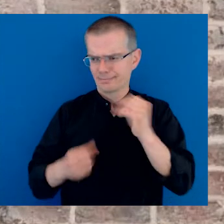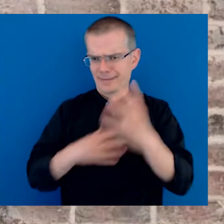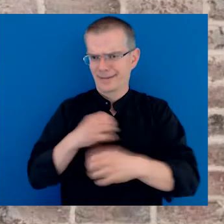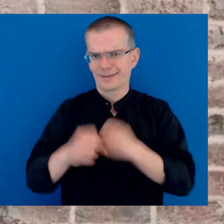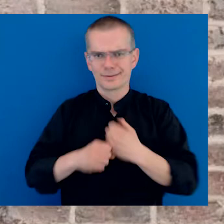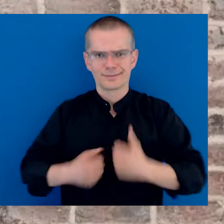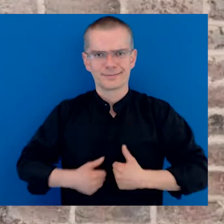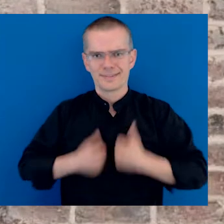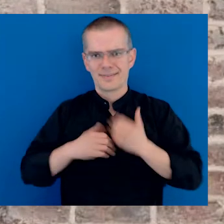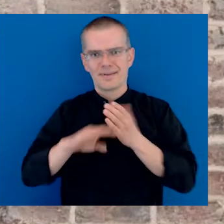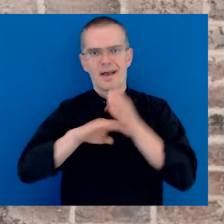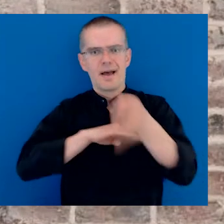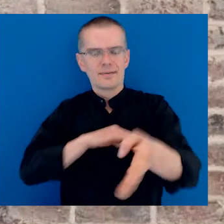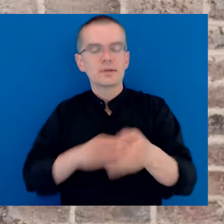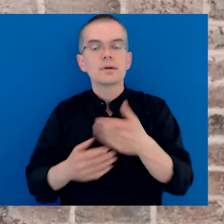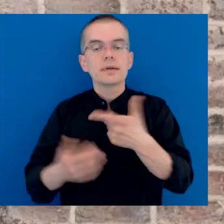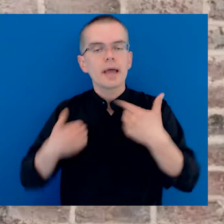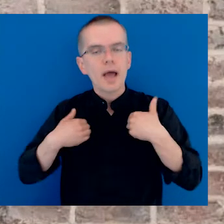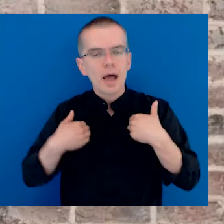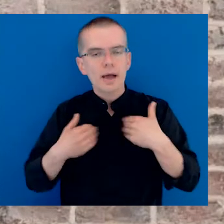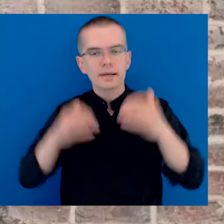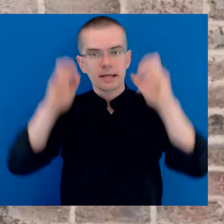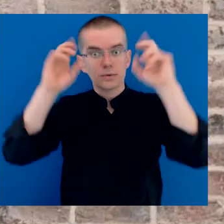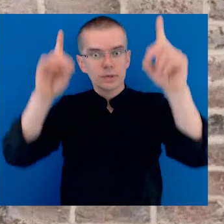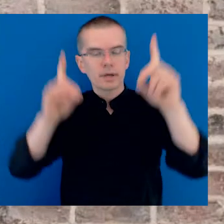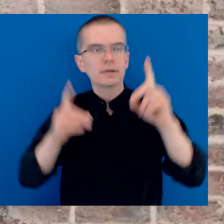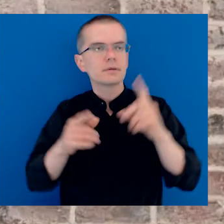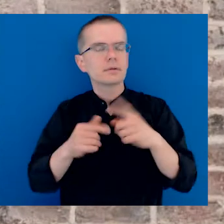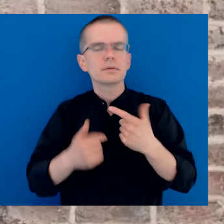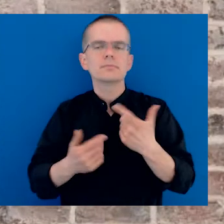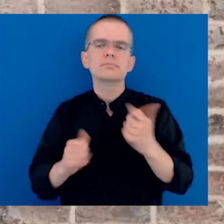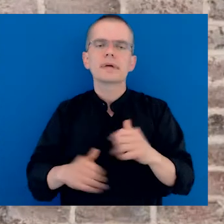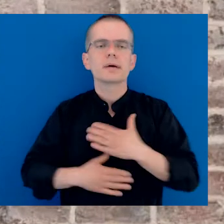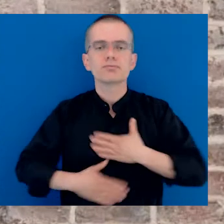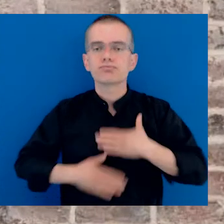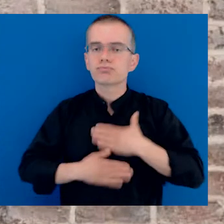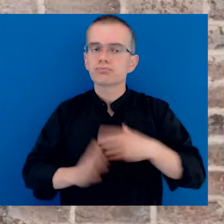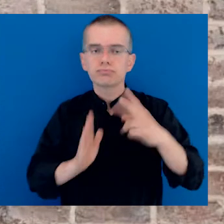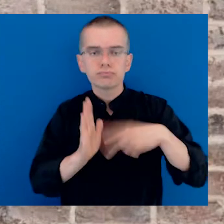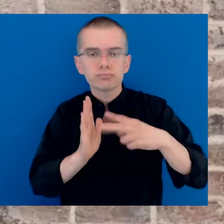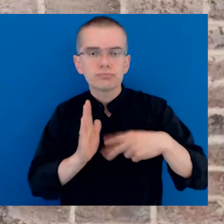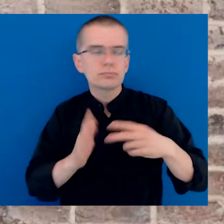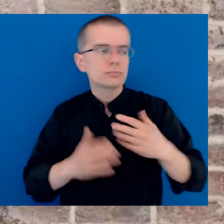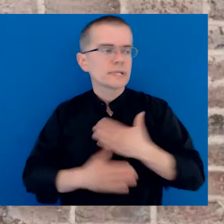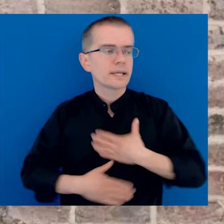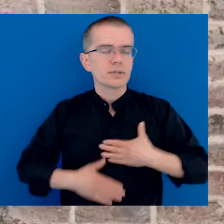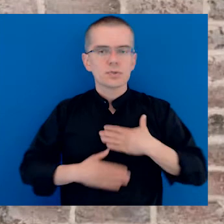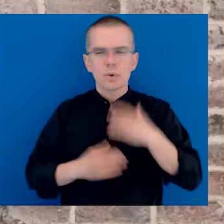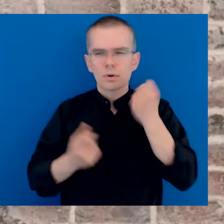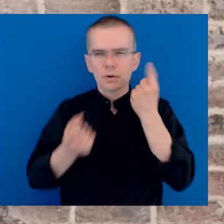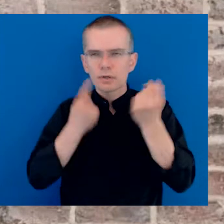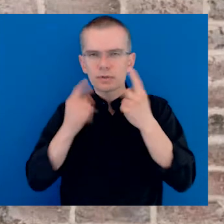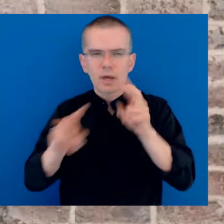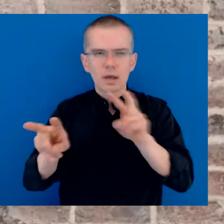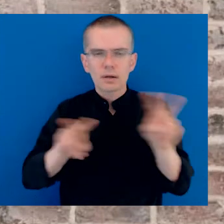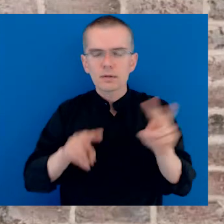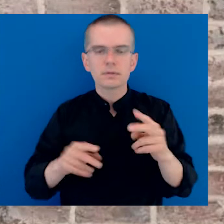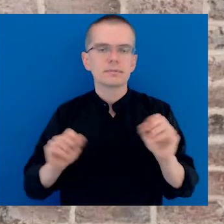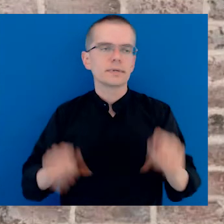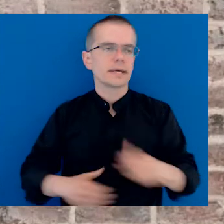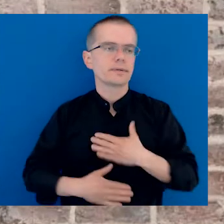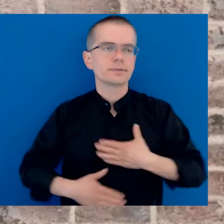had an education is something to enjoy reading, to enjoy understanding, to